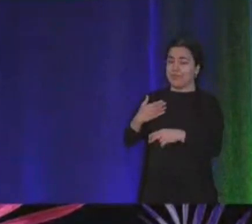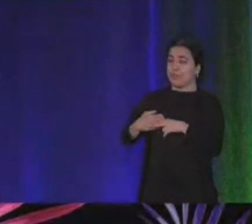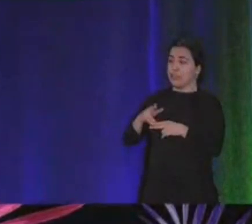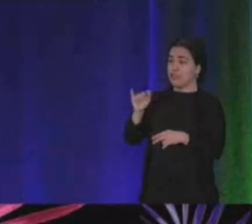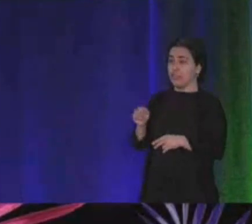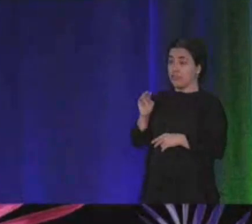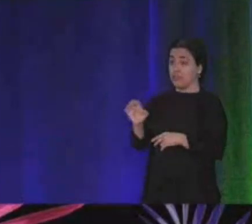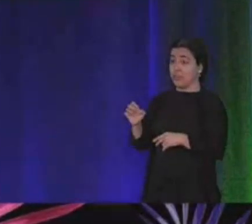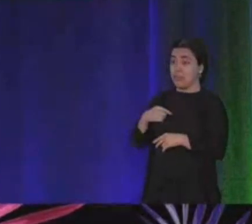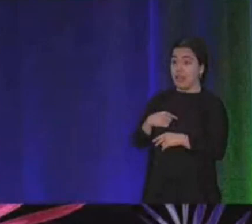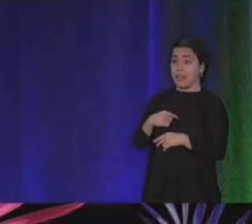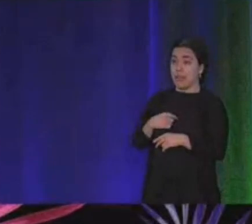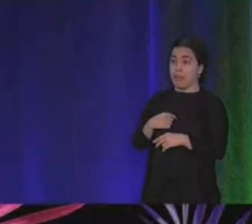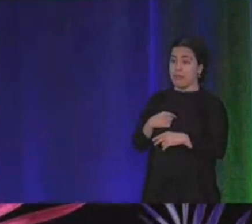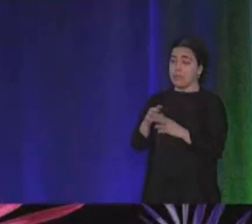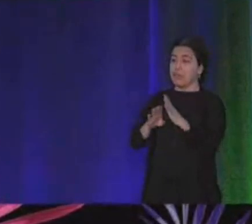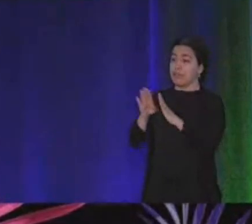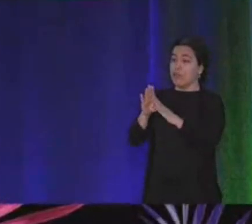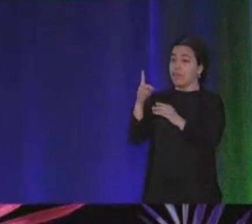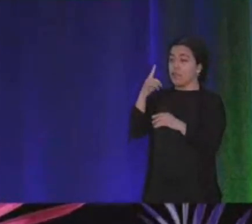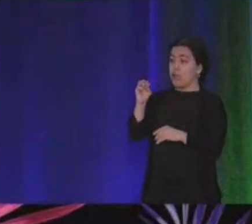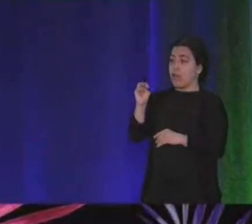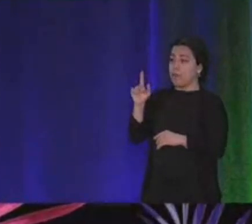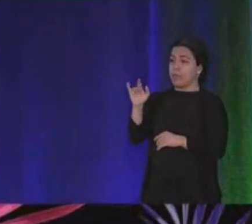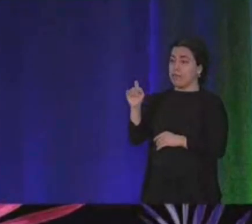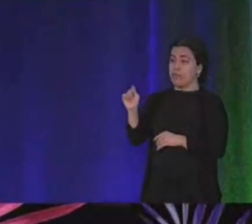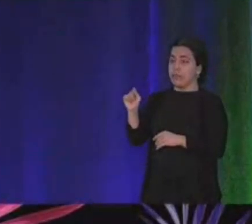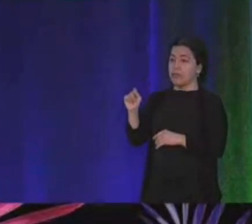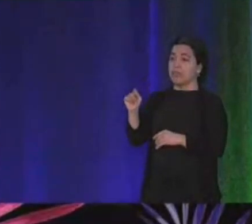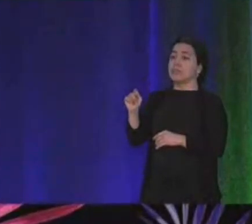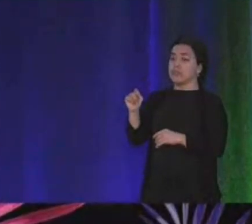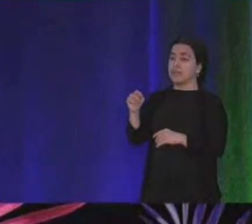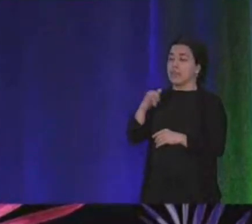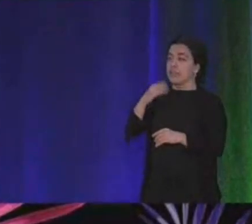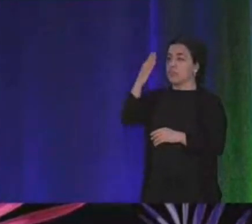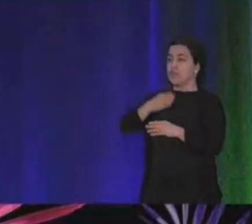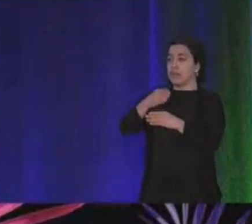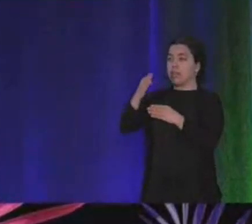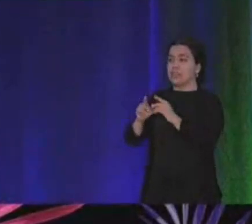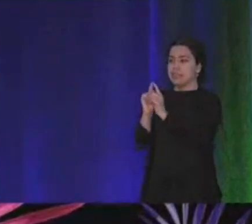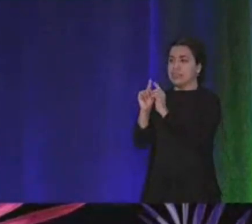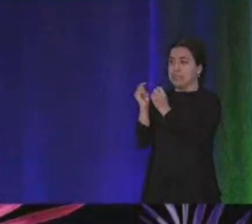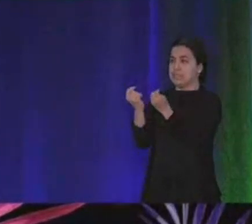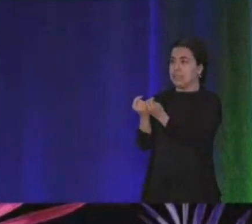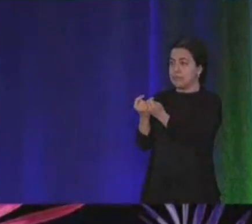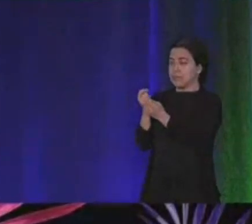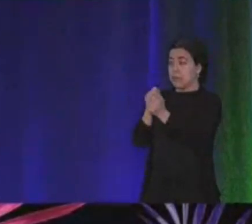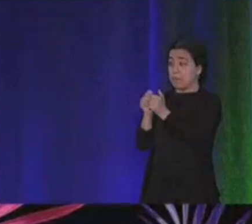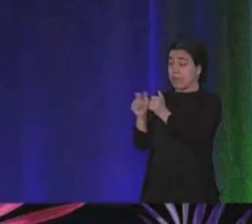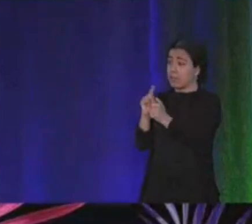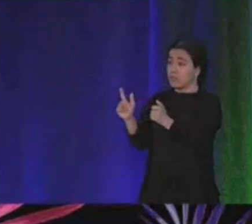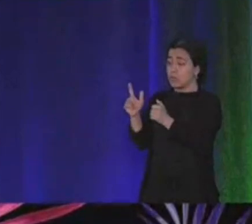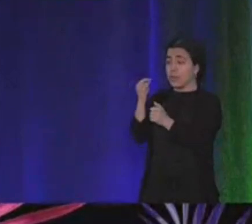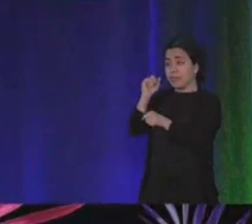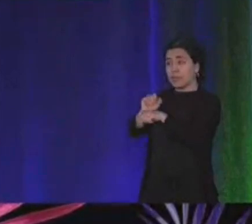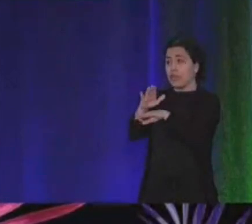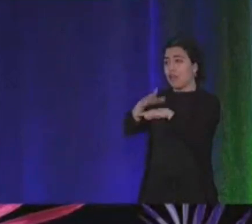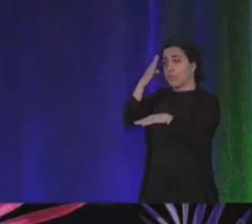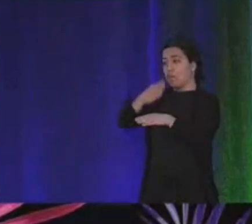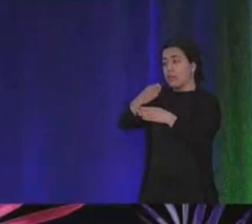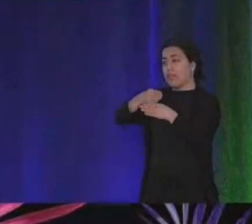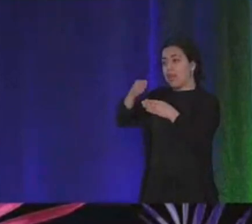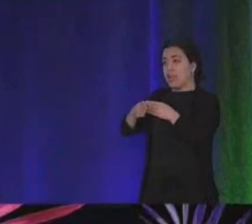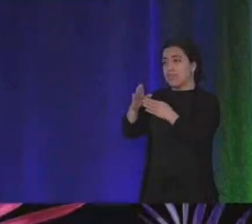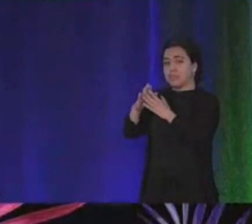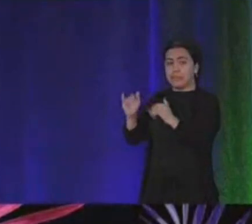Omlet. For those of you who don't know, Omlet is a component analytics tool for front-end teams who are working on design systems. I'm joined by Hosh'ki today.